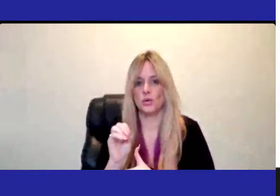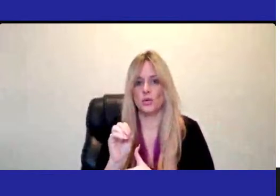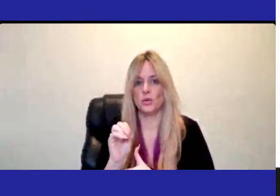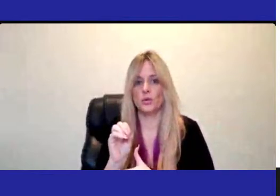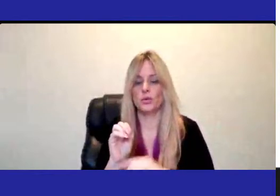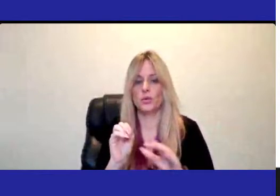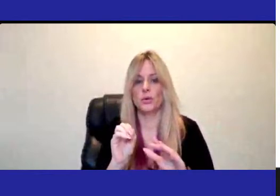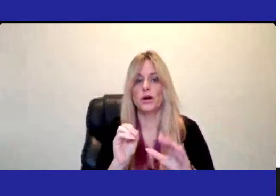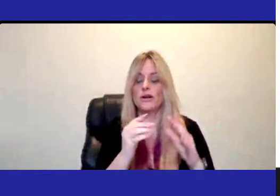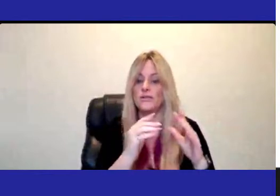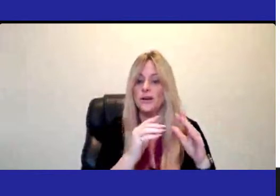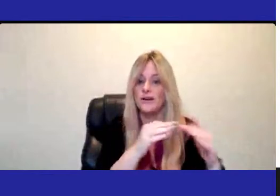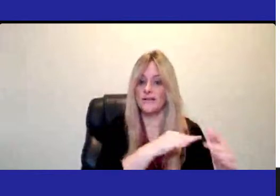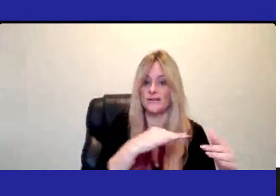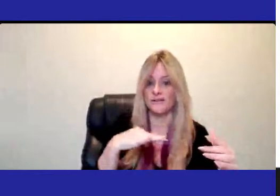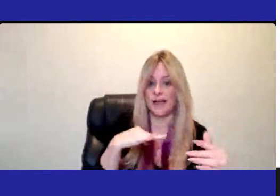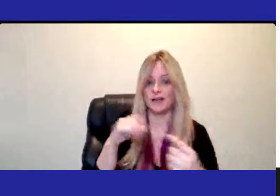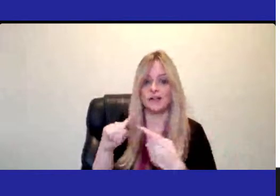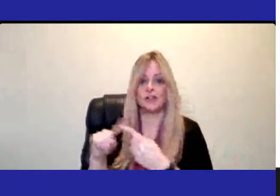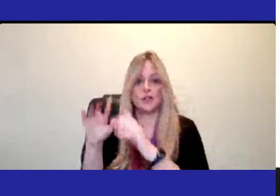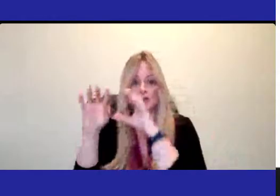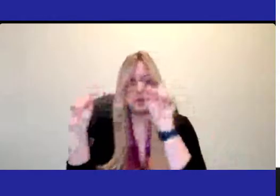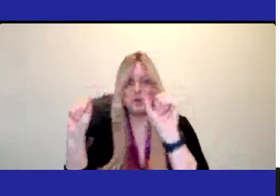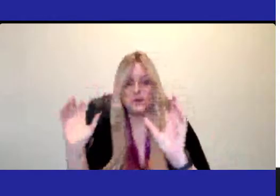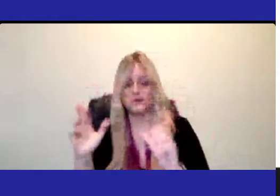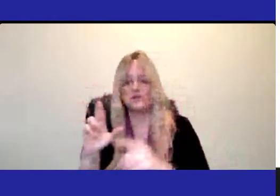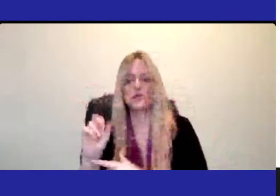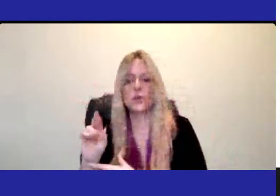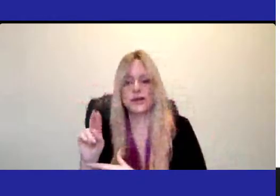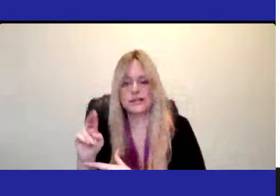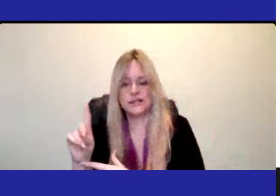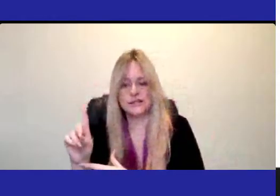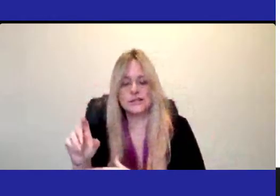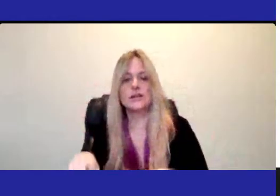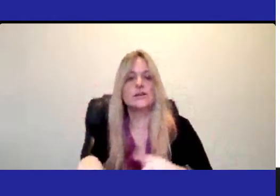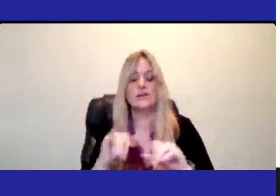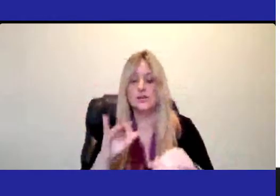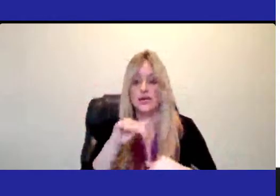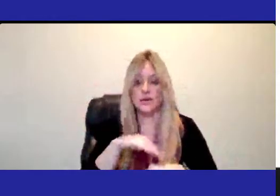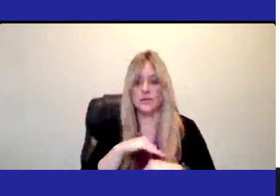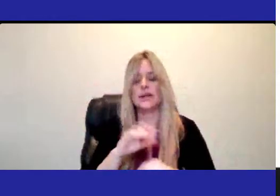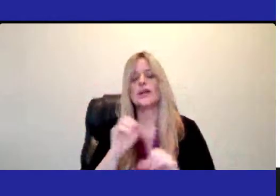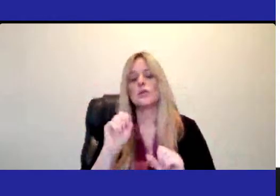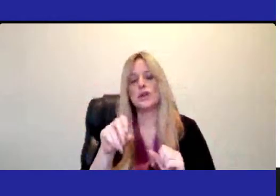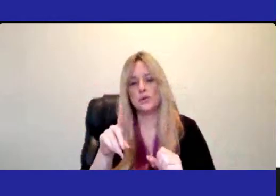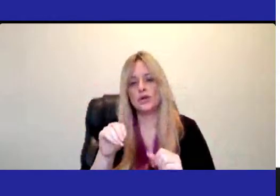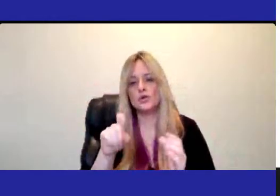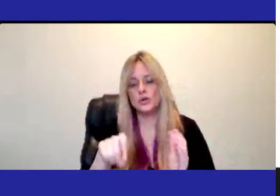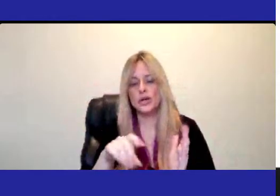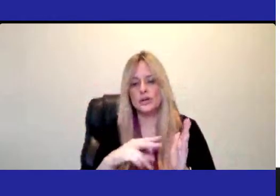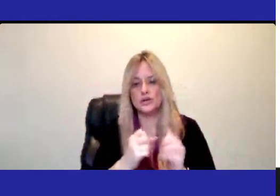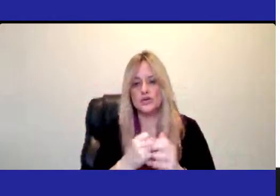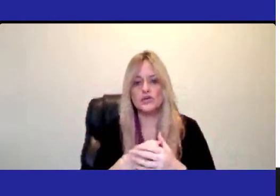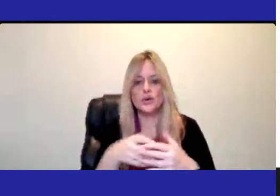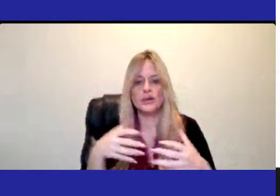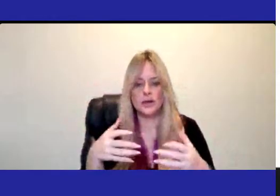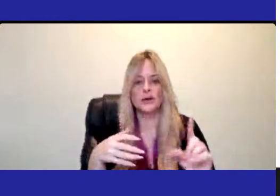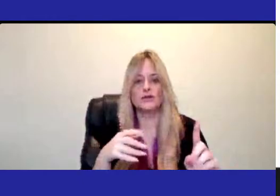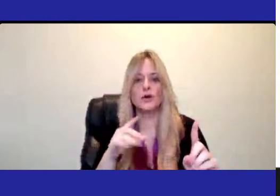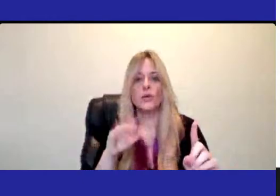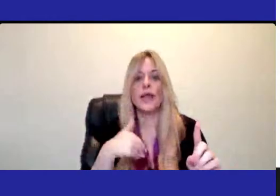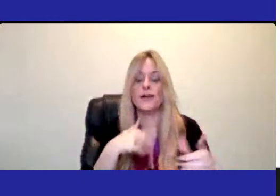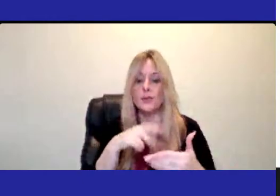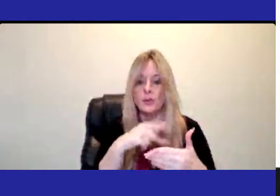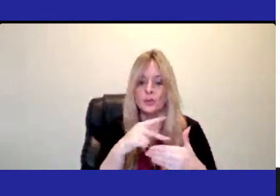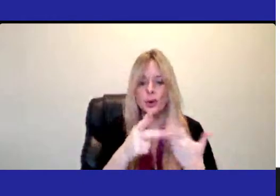residents. So if we haven't met that ratio with our current faculty, we do need to grow. So we do have some programs where we will hire a program